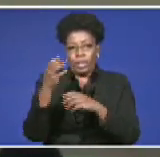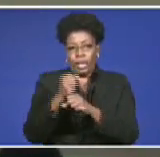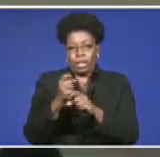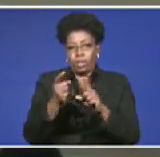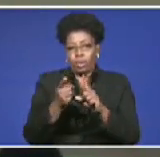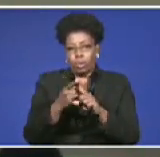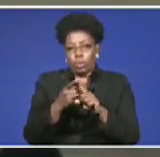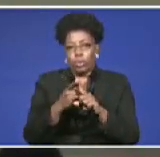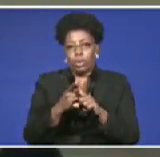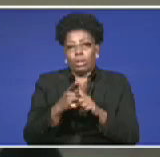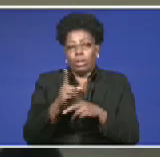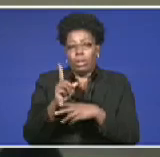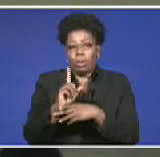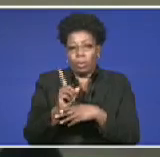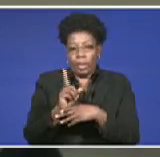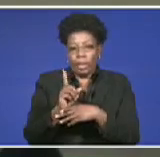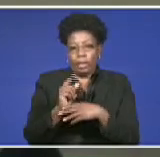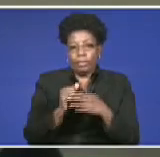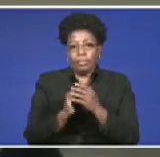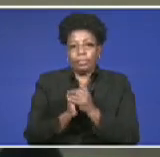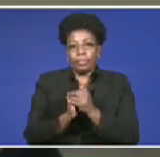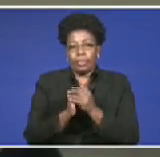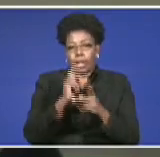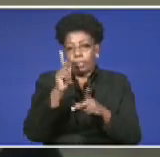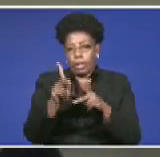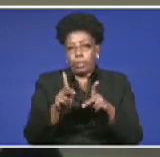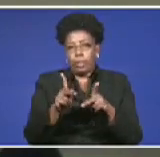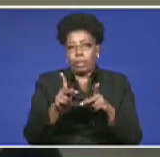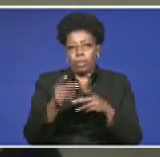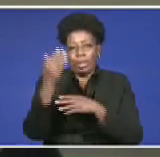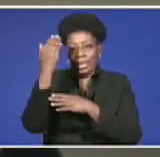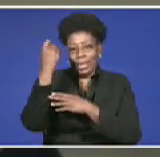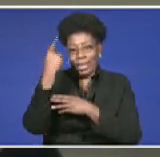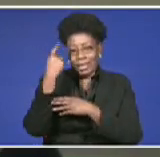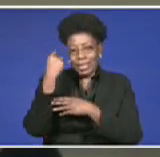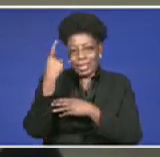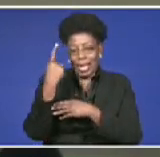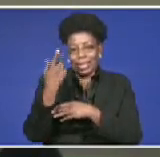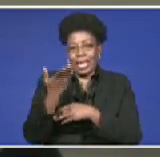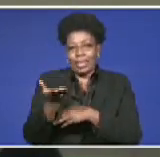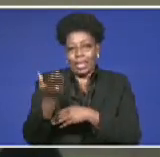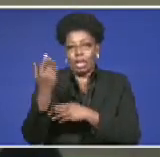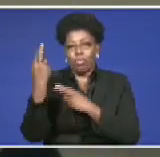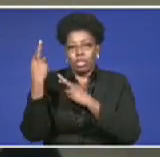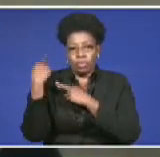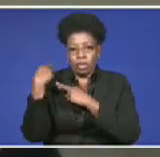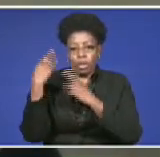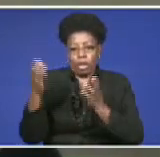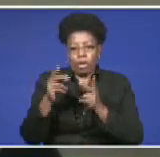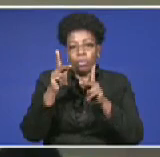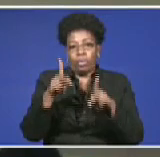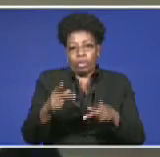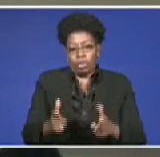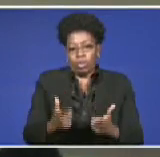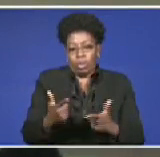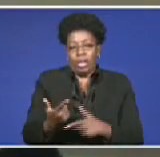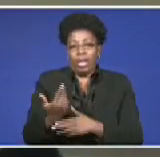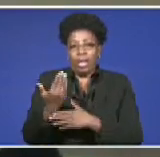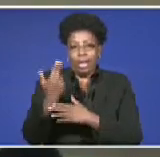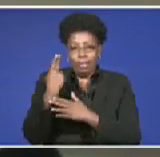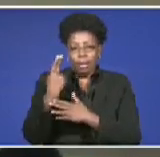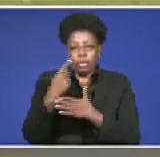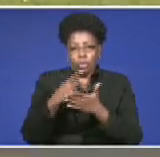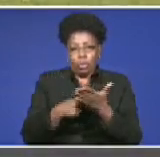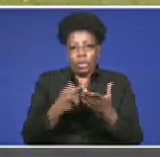point where people will fully understand their responsibility, and I urge individuals to live up to their